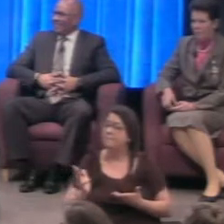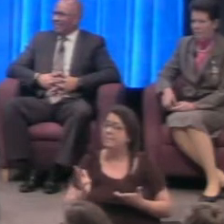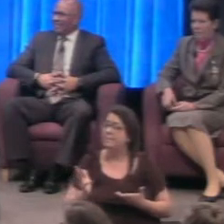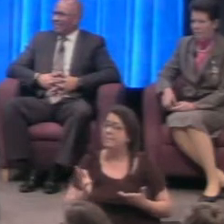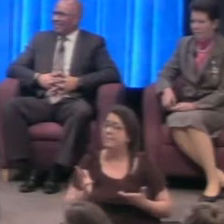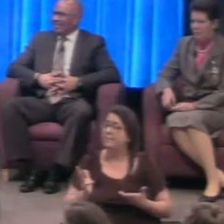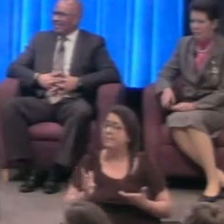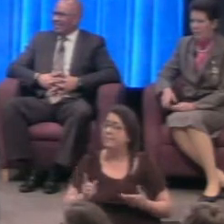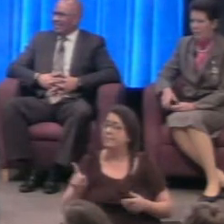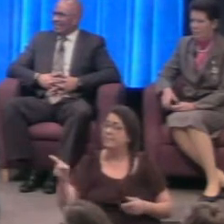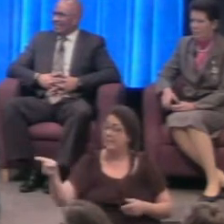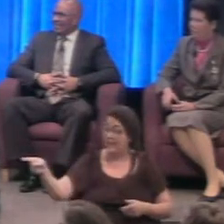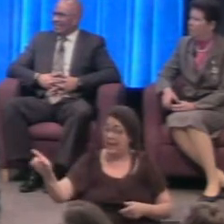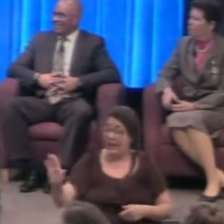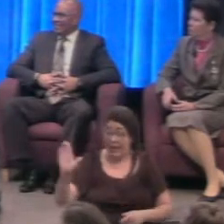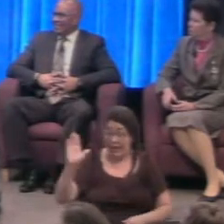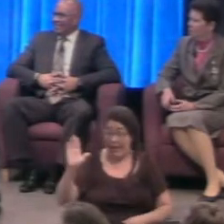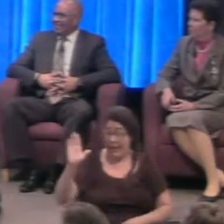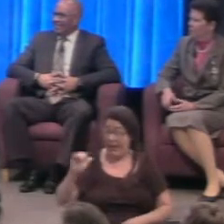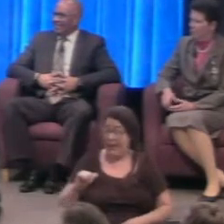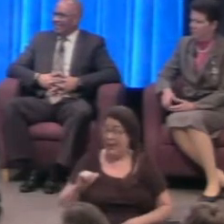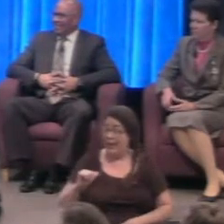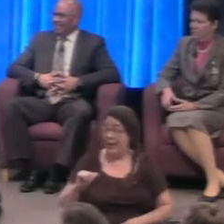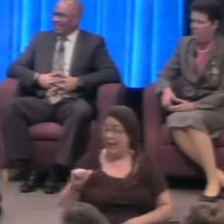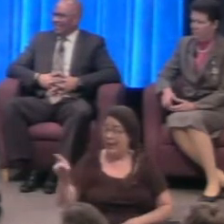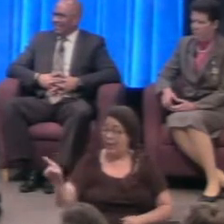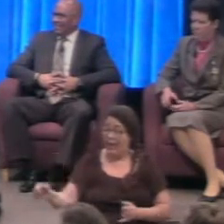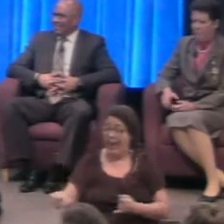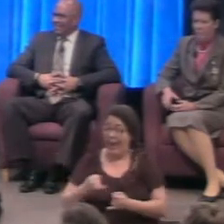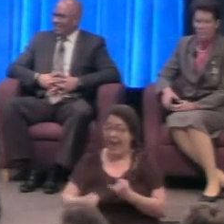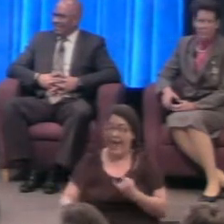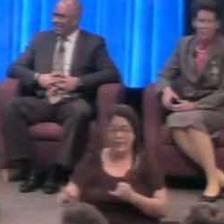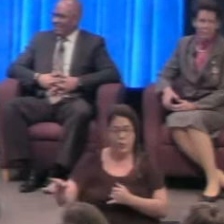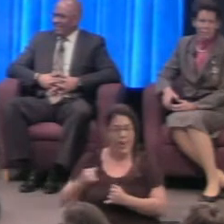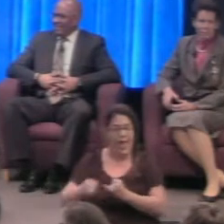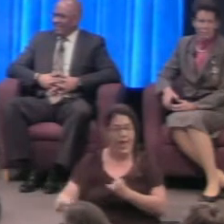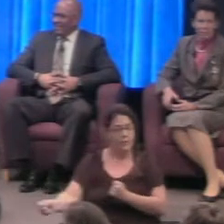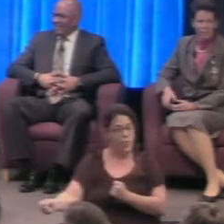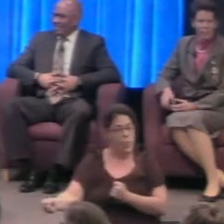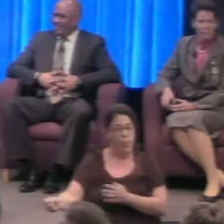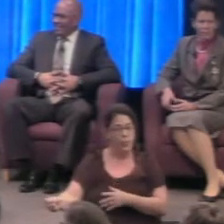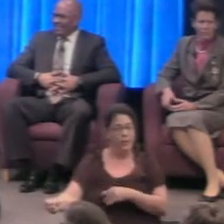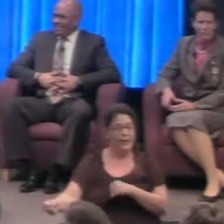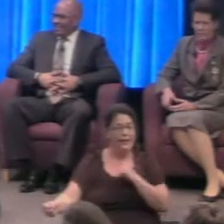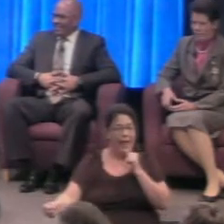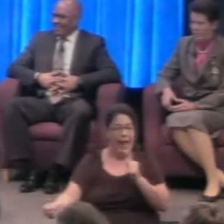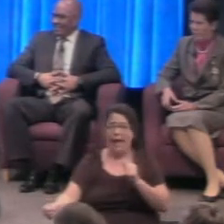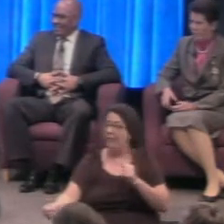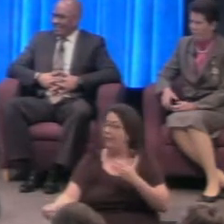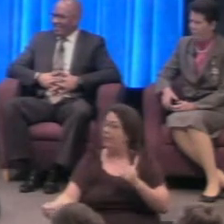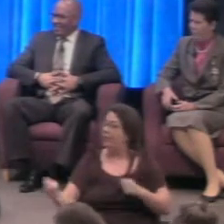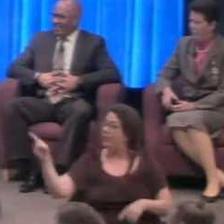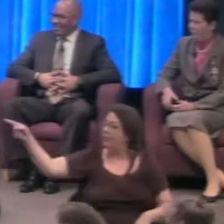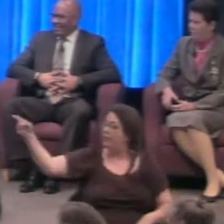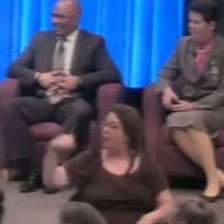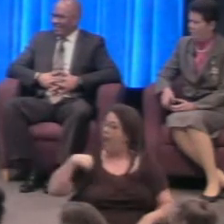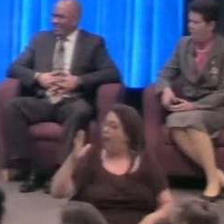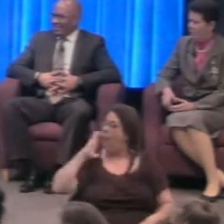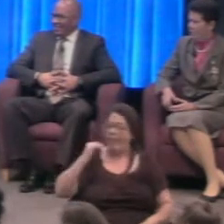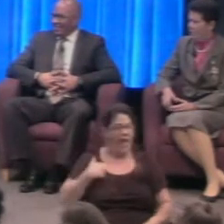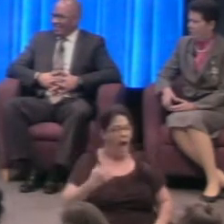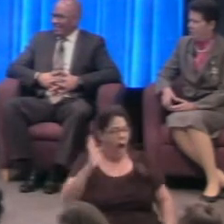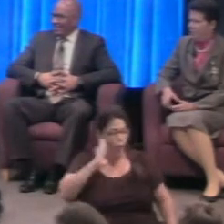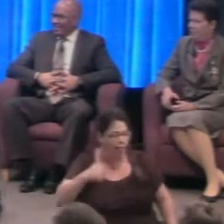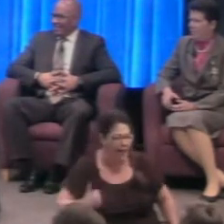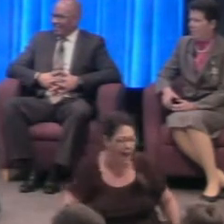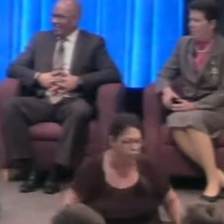Going once? Yes, sir, you're last but not least. I wanted to make sure someone else wanted to. See, I knew there was